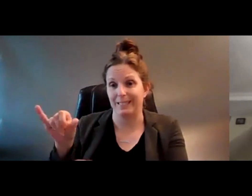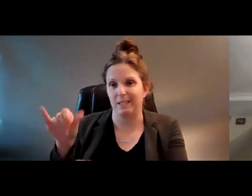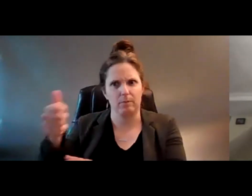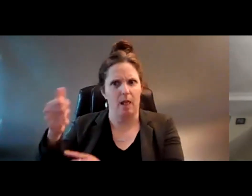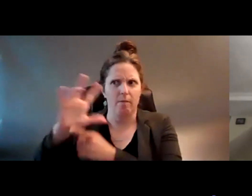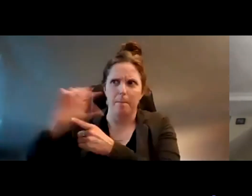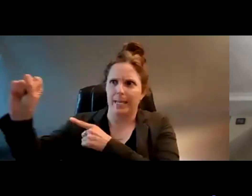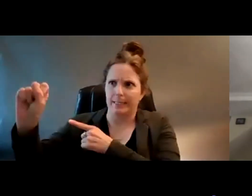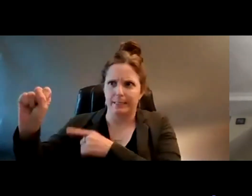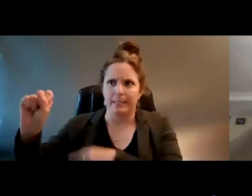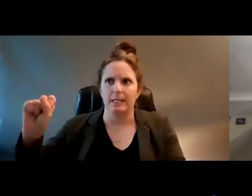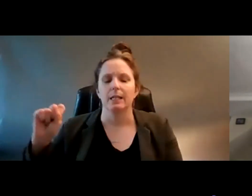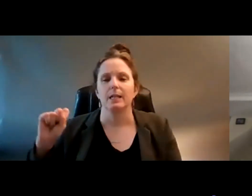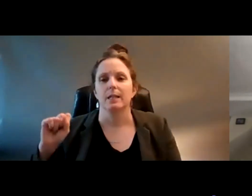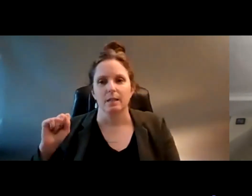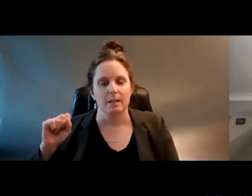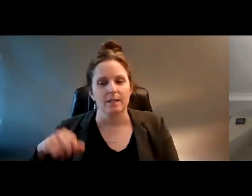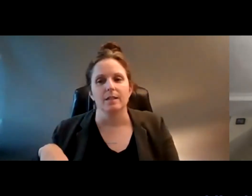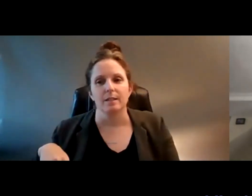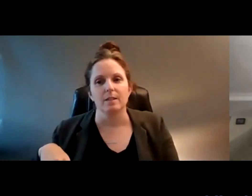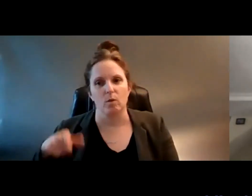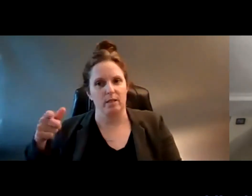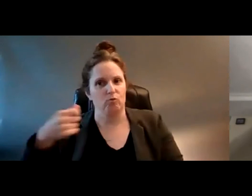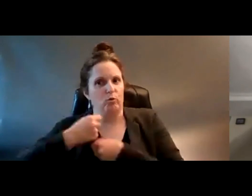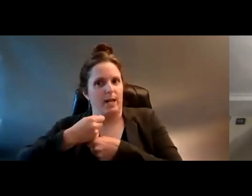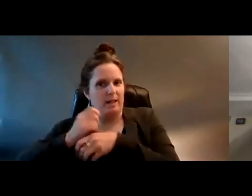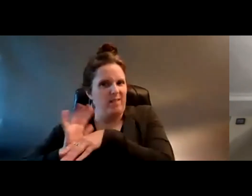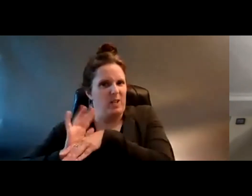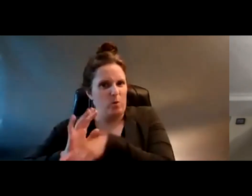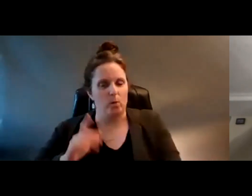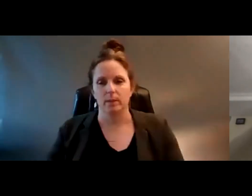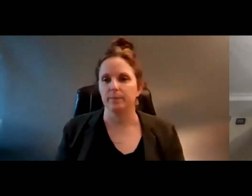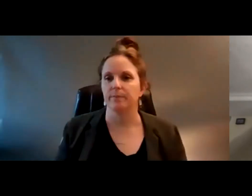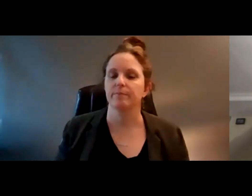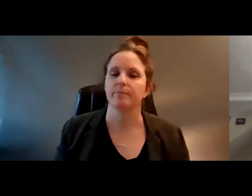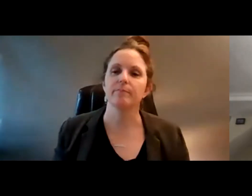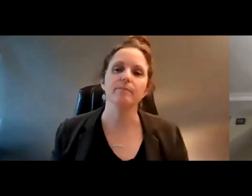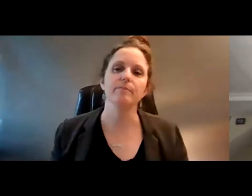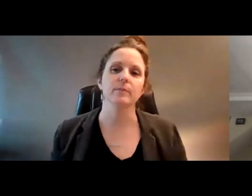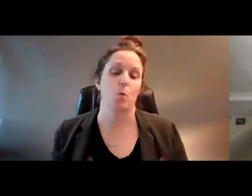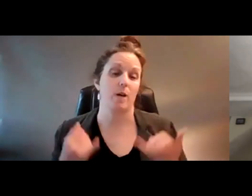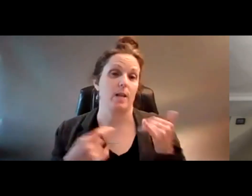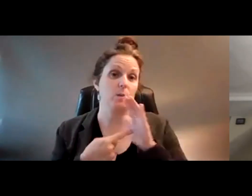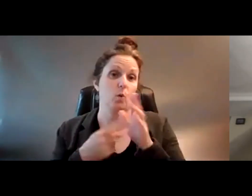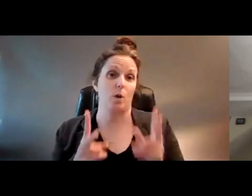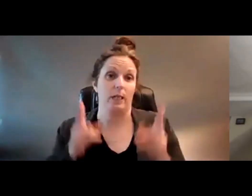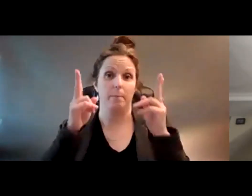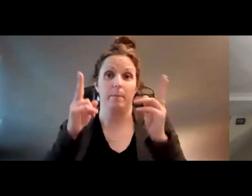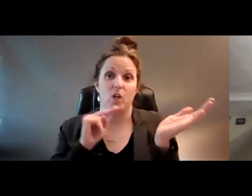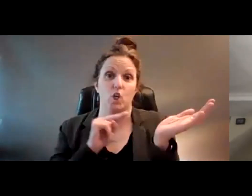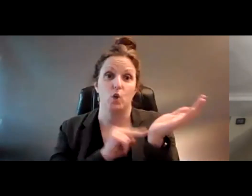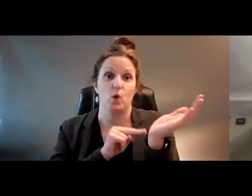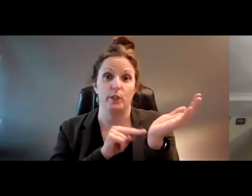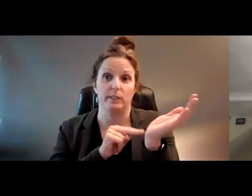So as I mentioned, we focus on these 3 skills, and I'm just going to show you a little clip of a nurse talking about how